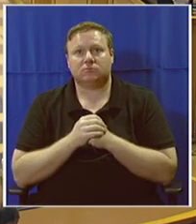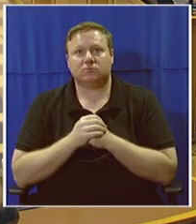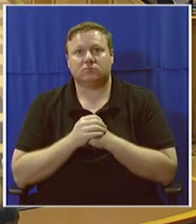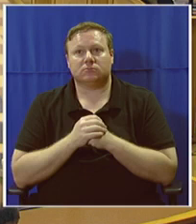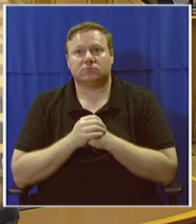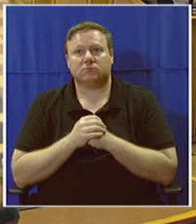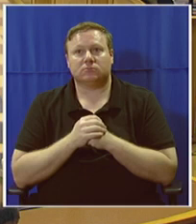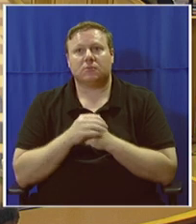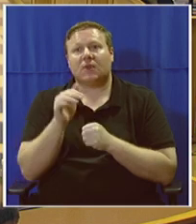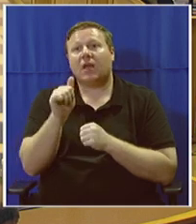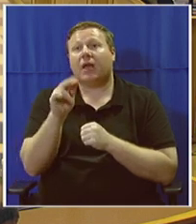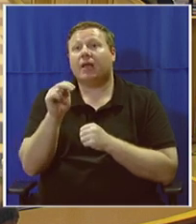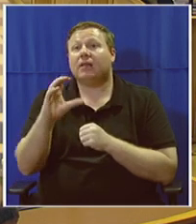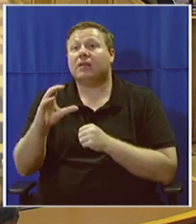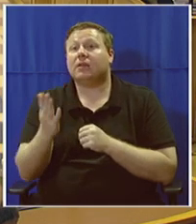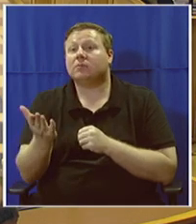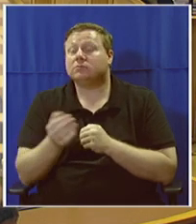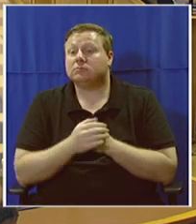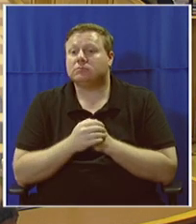We move to the ANC.